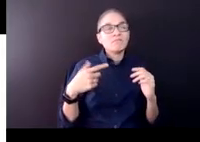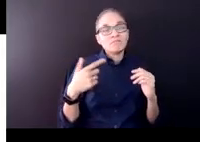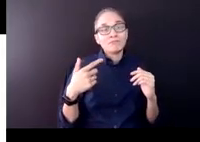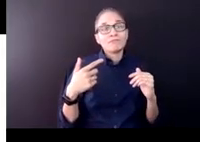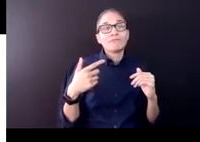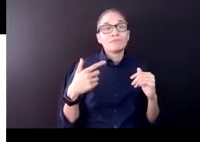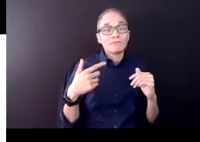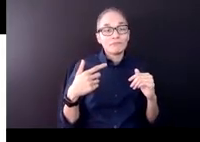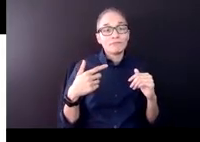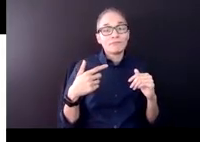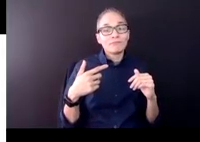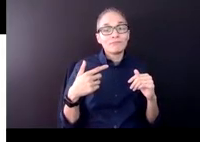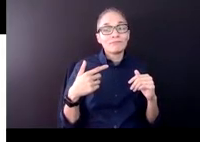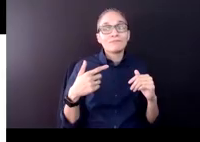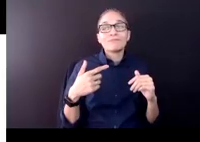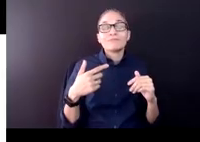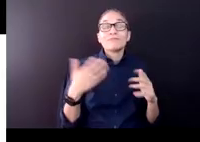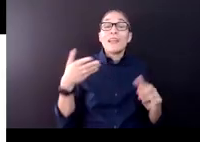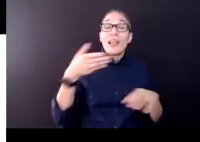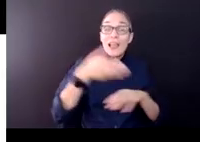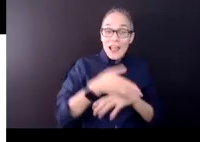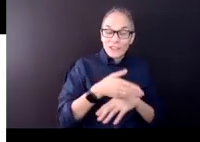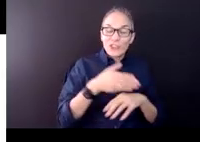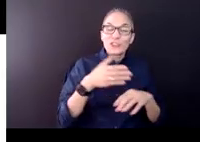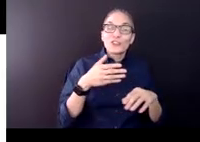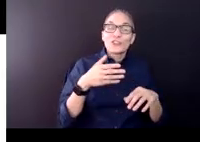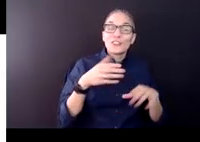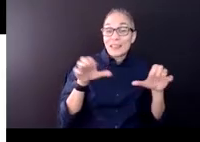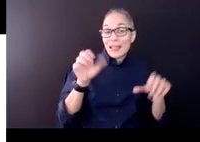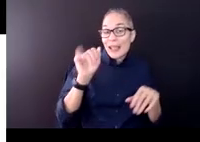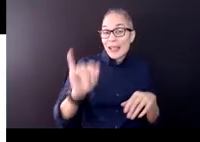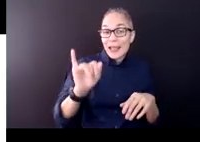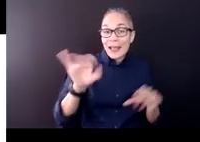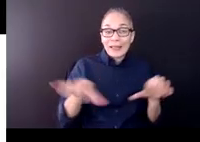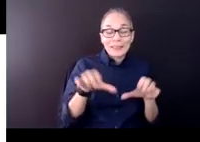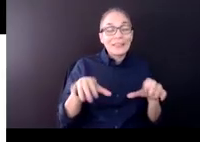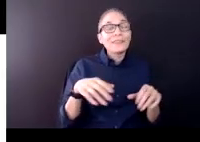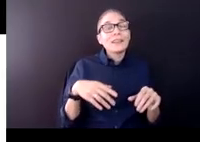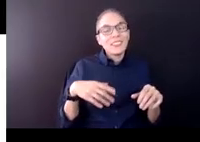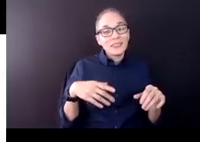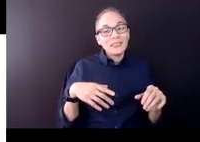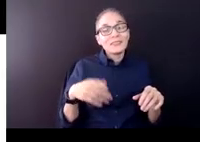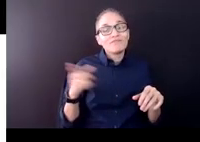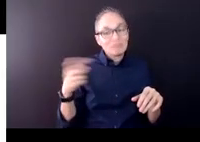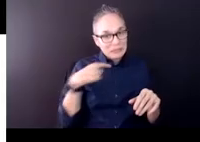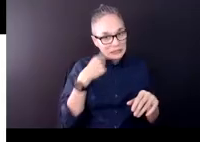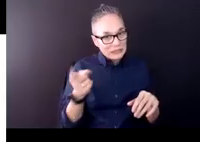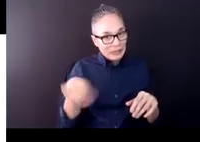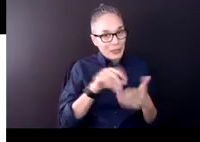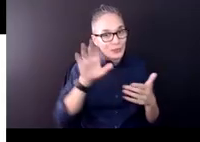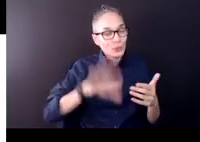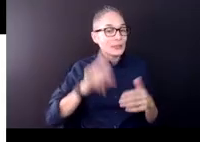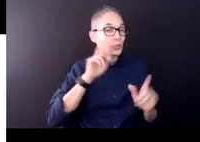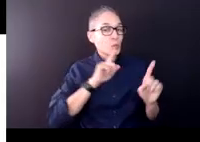after this session with AI, that's when you can have the student look over their responses, look over what the